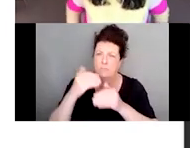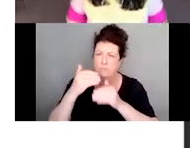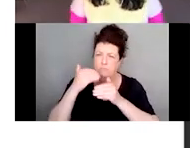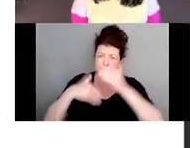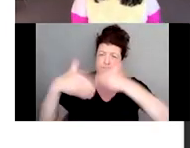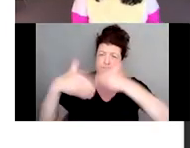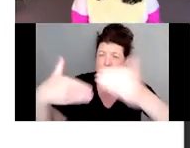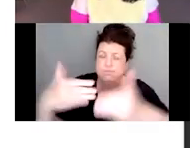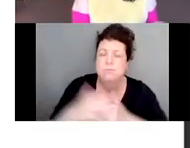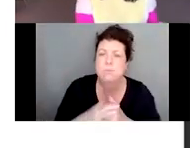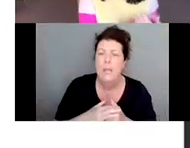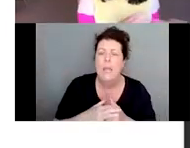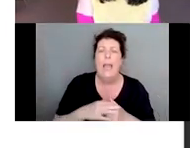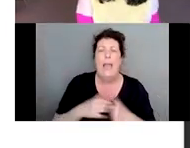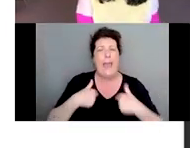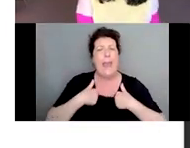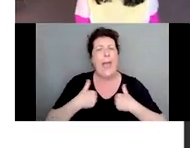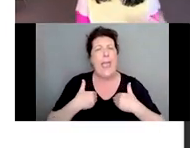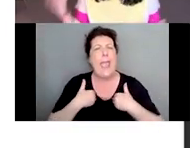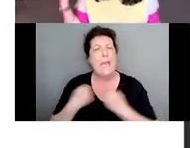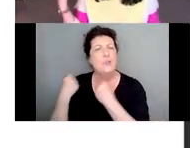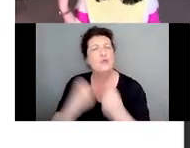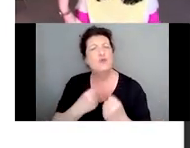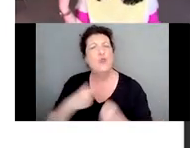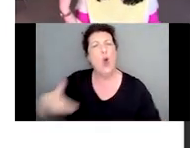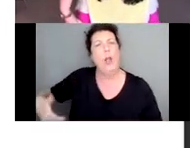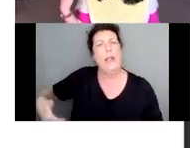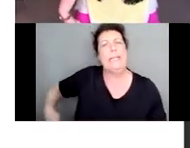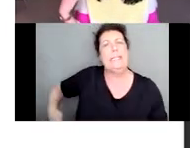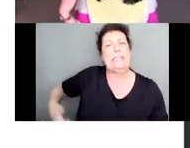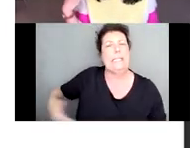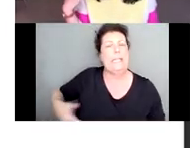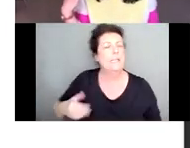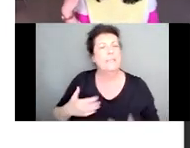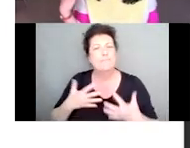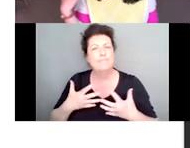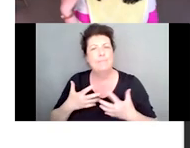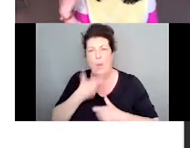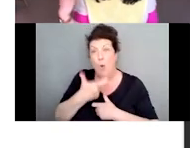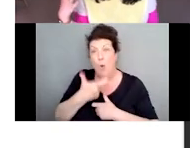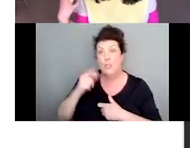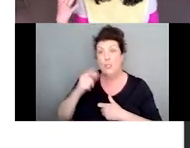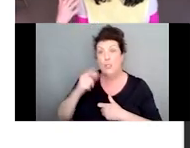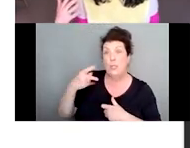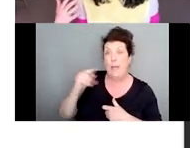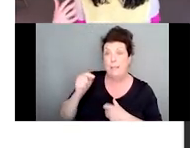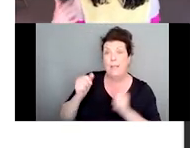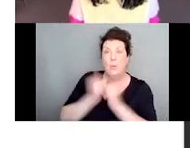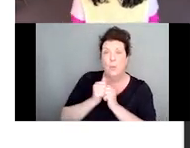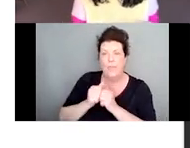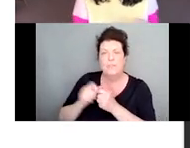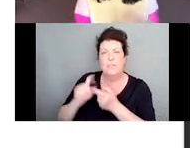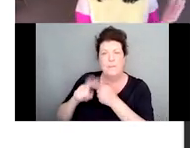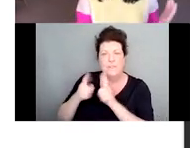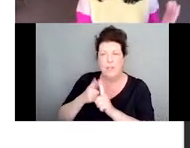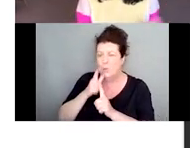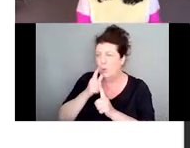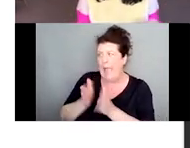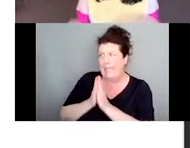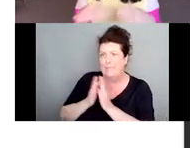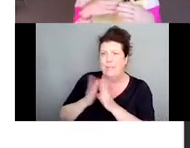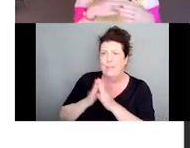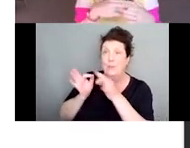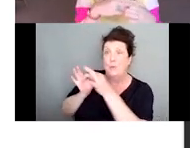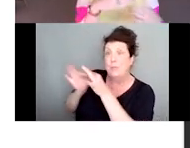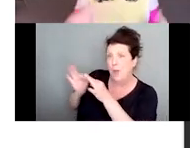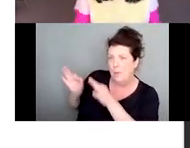a really strong instinct. And when I watched the pilot, I just watched it with some friends who wanted me to do like a DVD commentary while we were watching it. And so I hadn't seen it in a